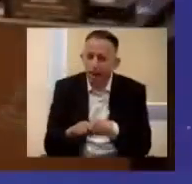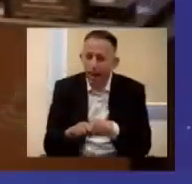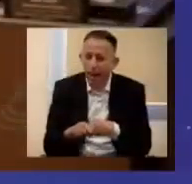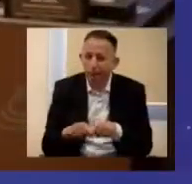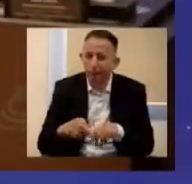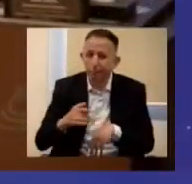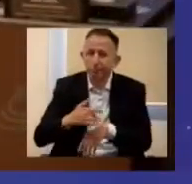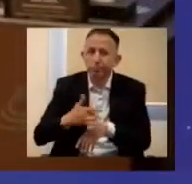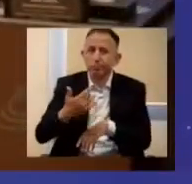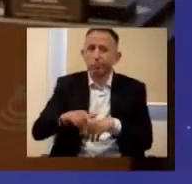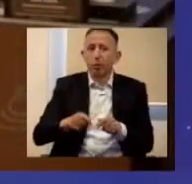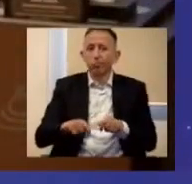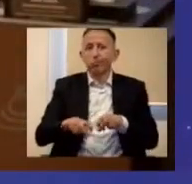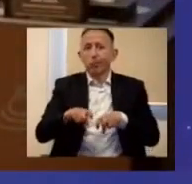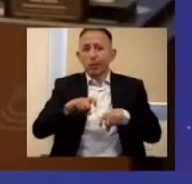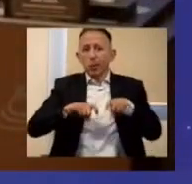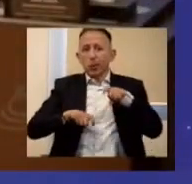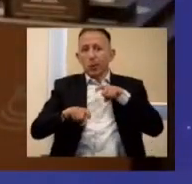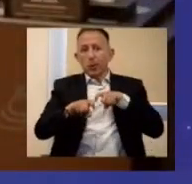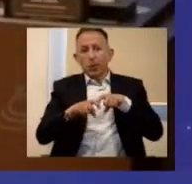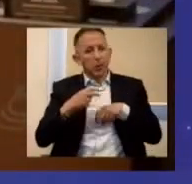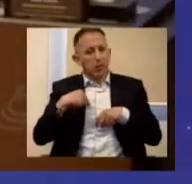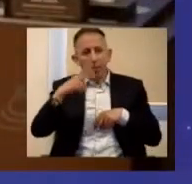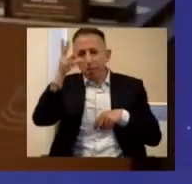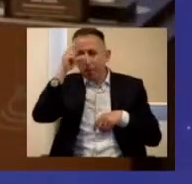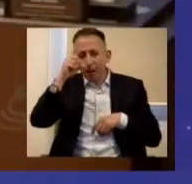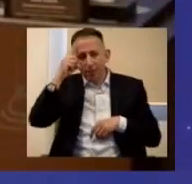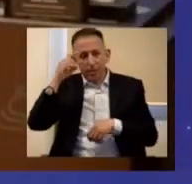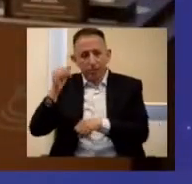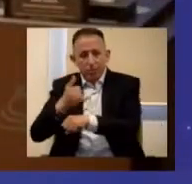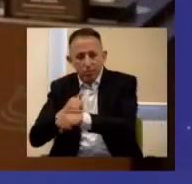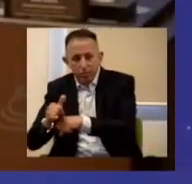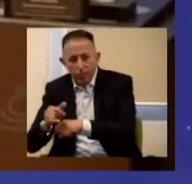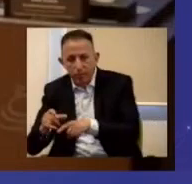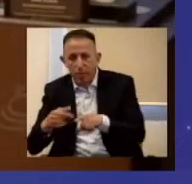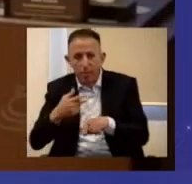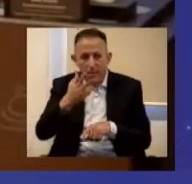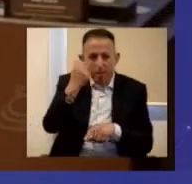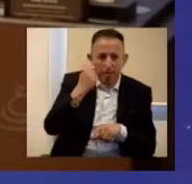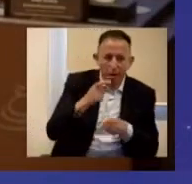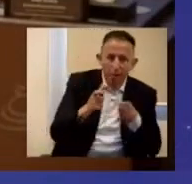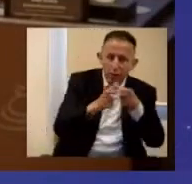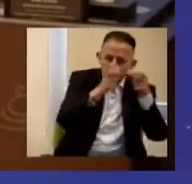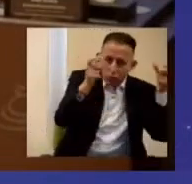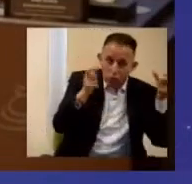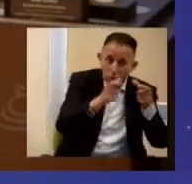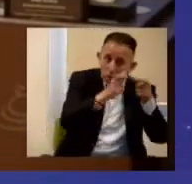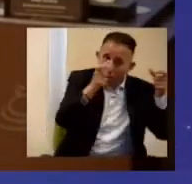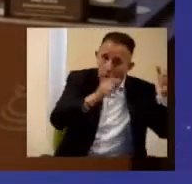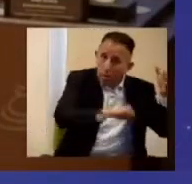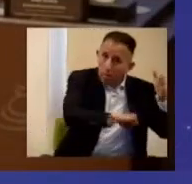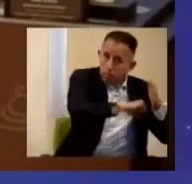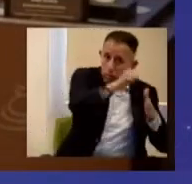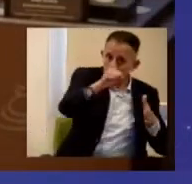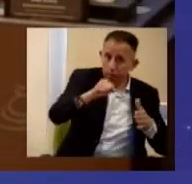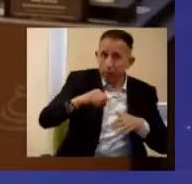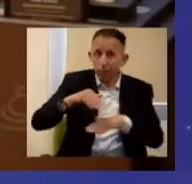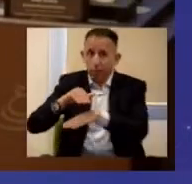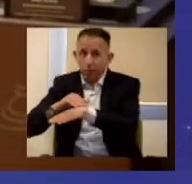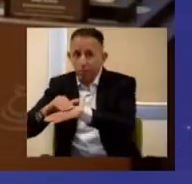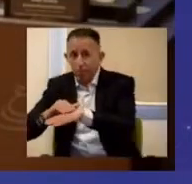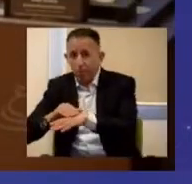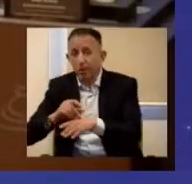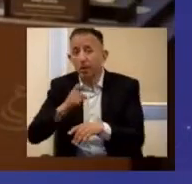of investment. We have to be very cautious, and steps such as the AI Act that ranks a number of